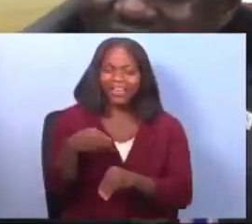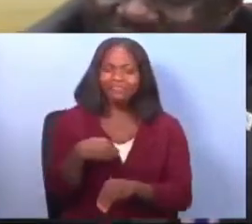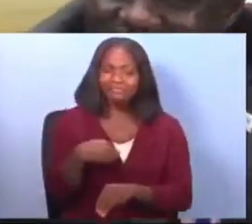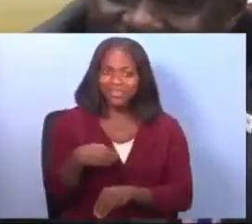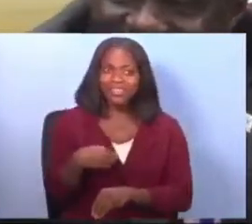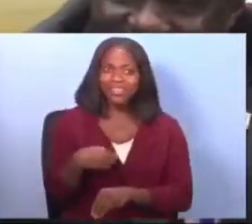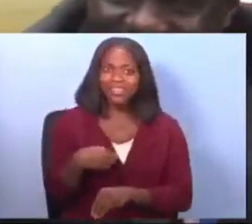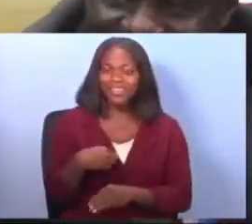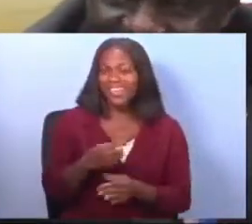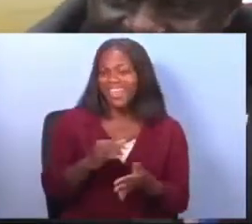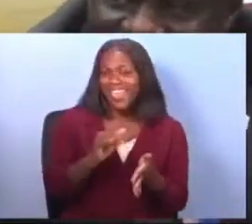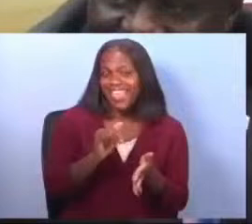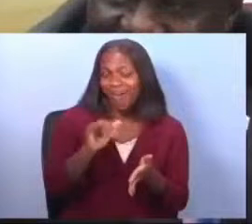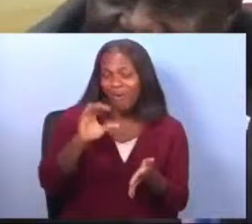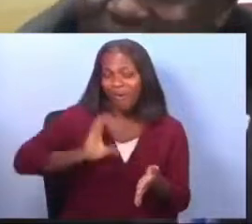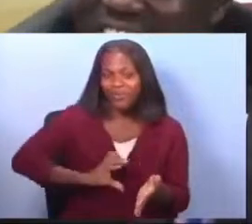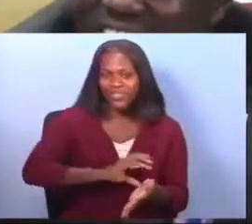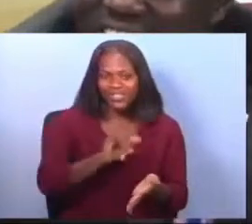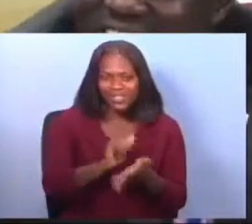my expertise will be used.